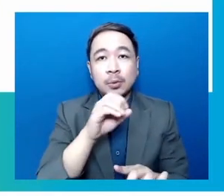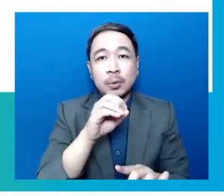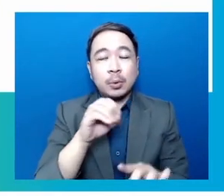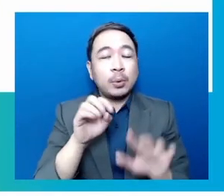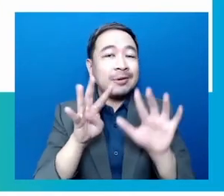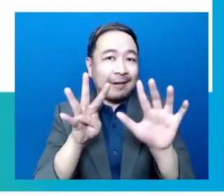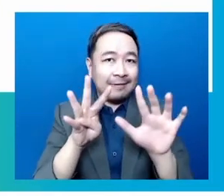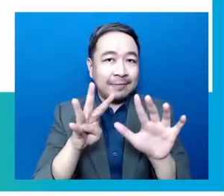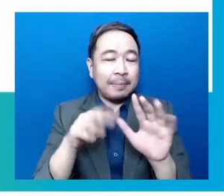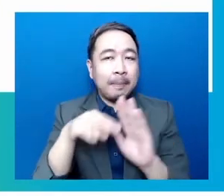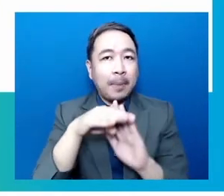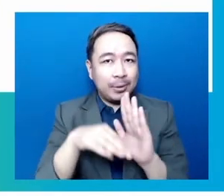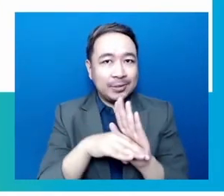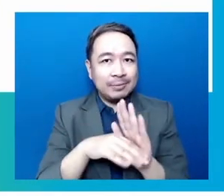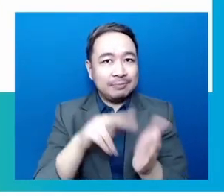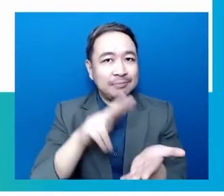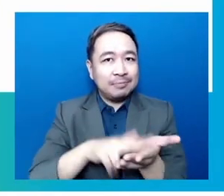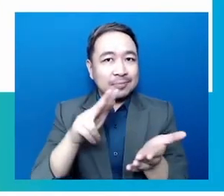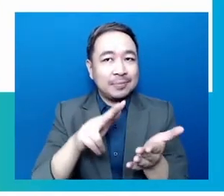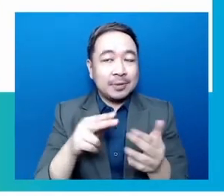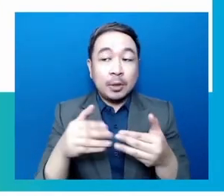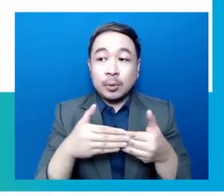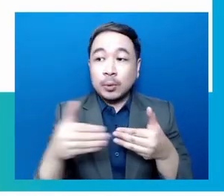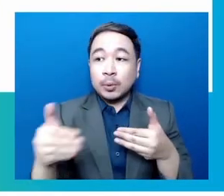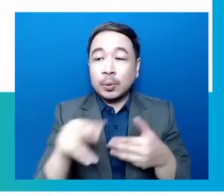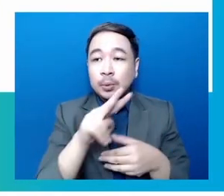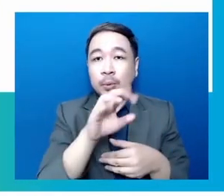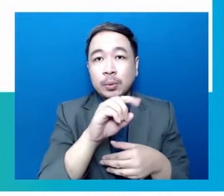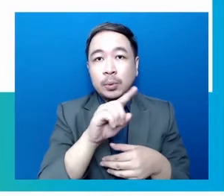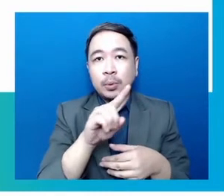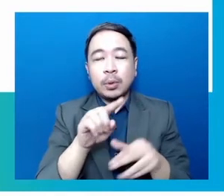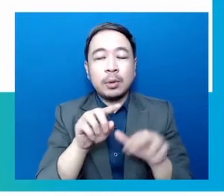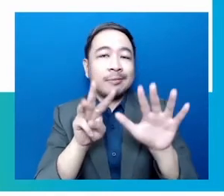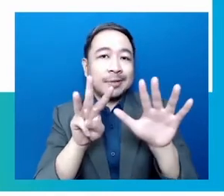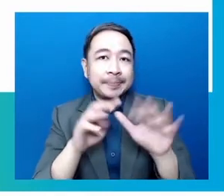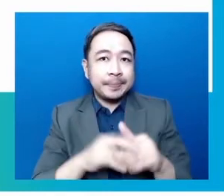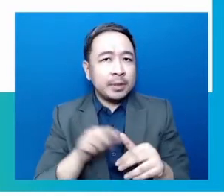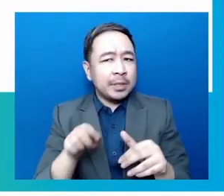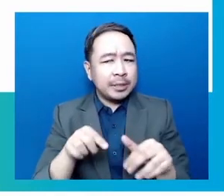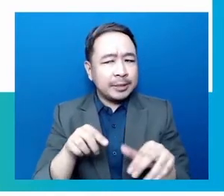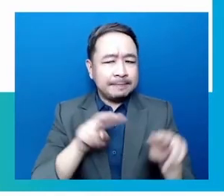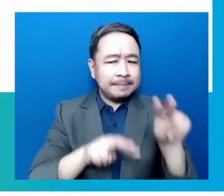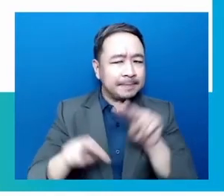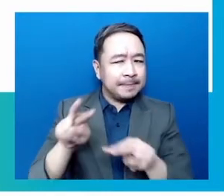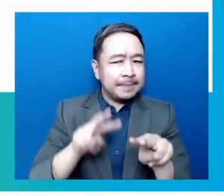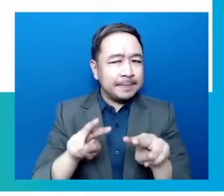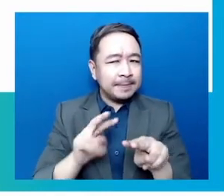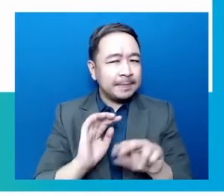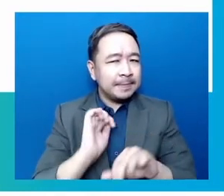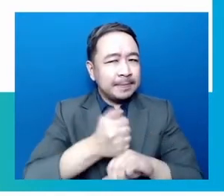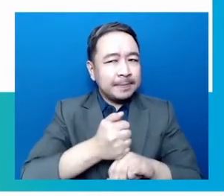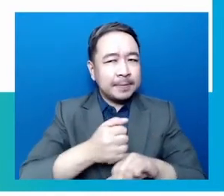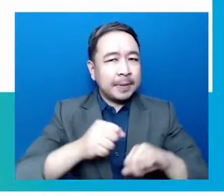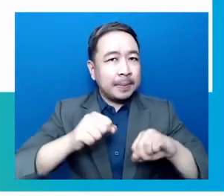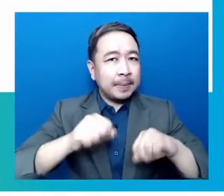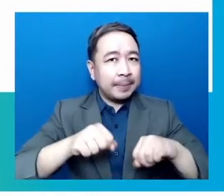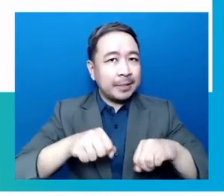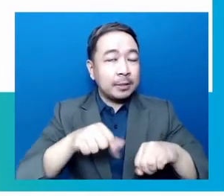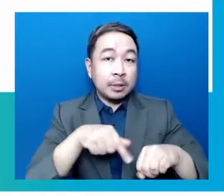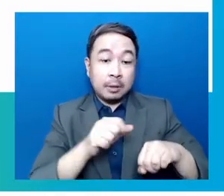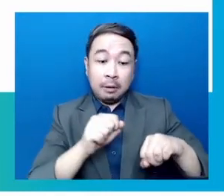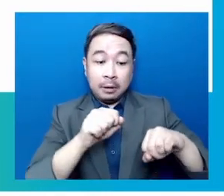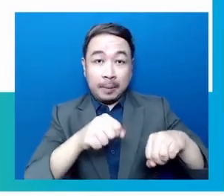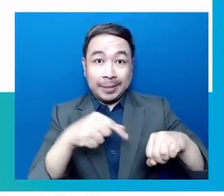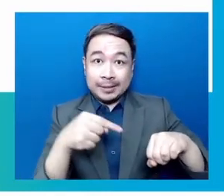until 2018. We measured these projects in terms of installed capacity, since capacity helps us determine the